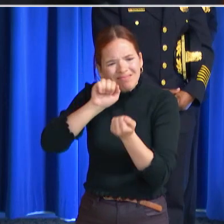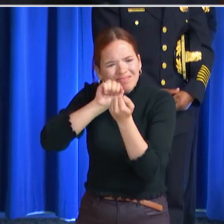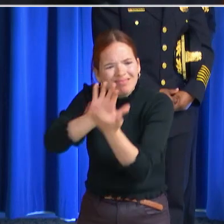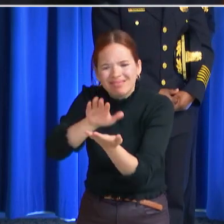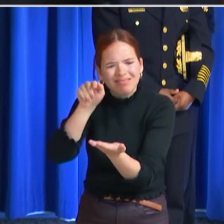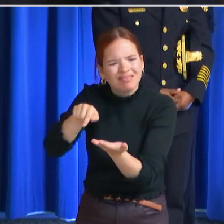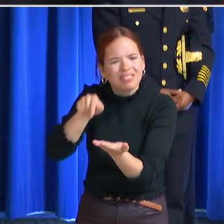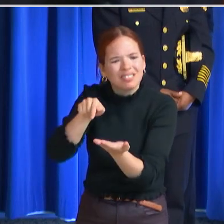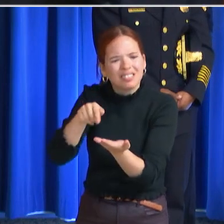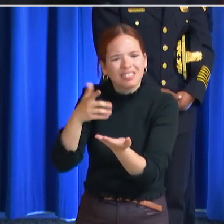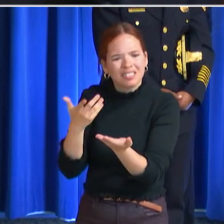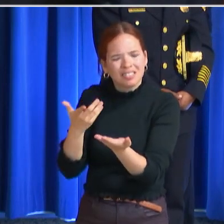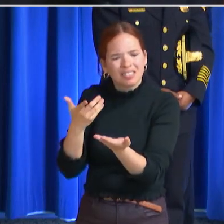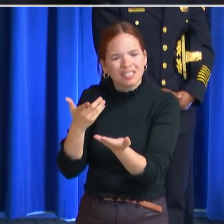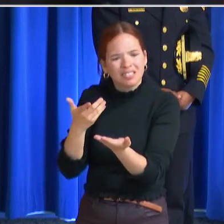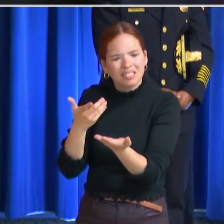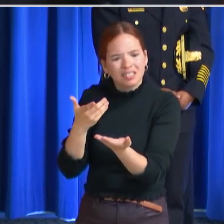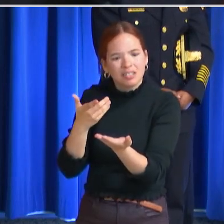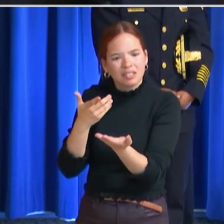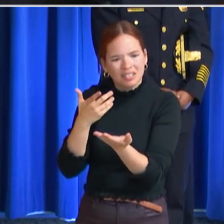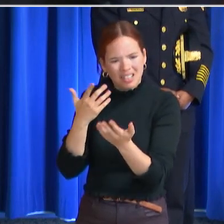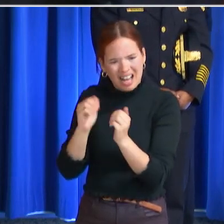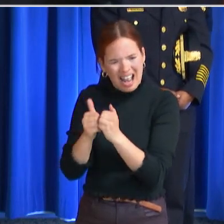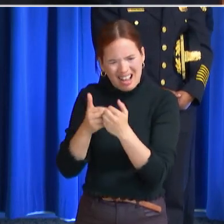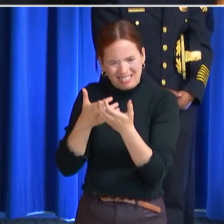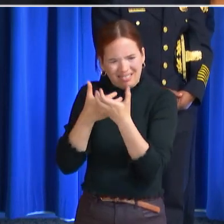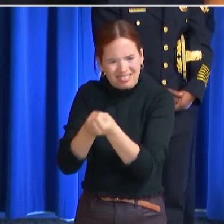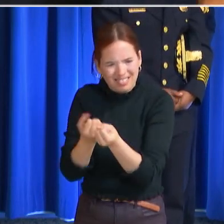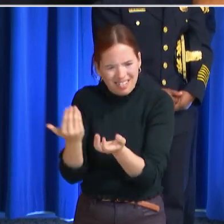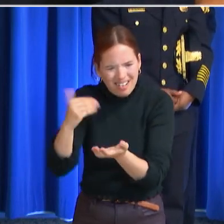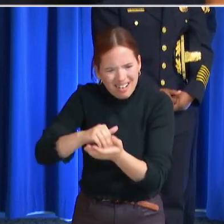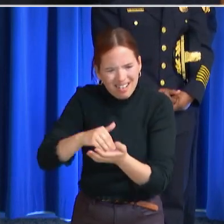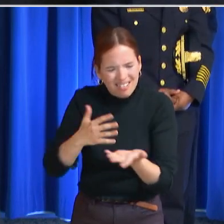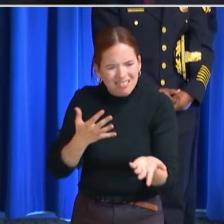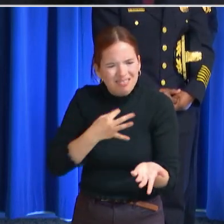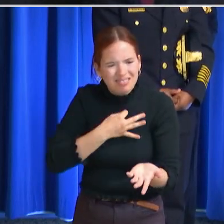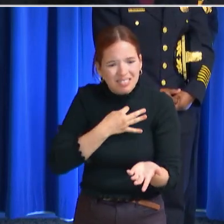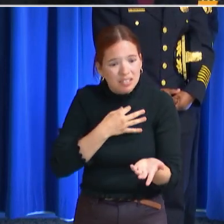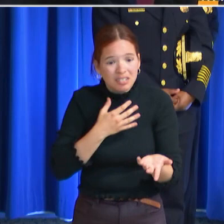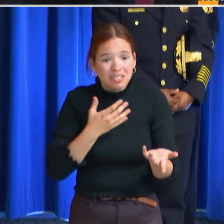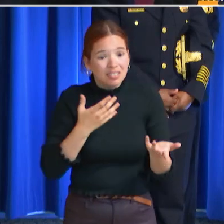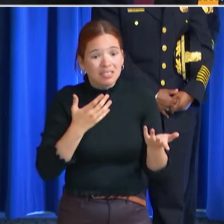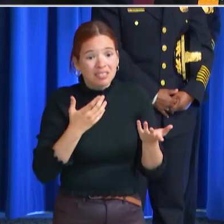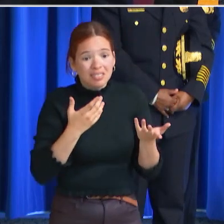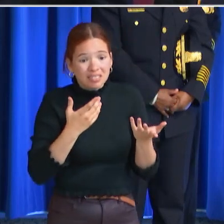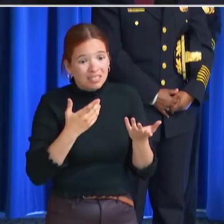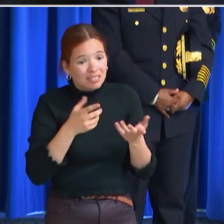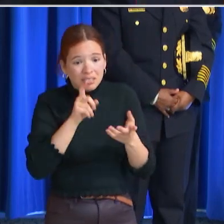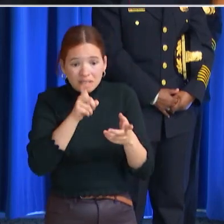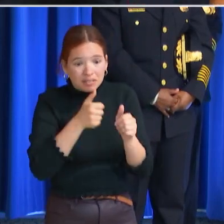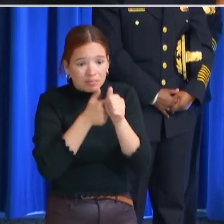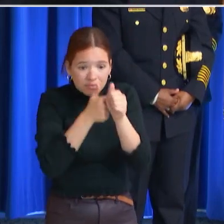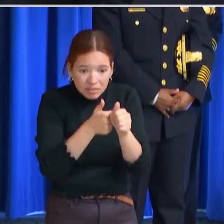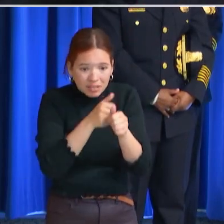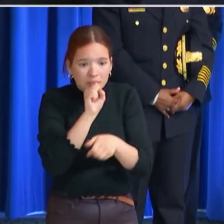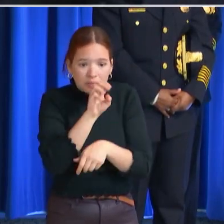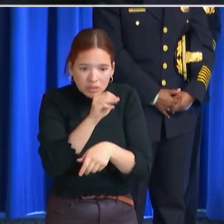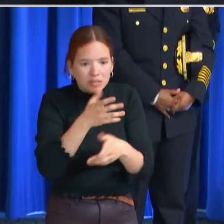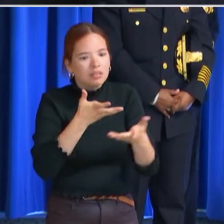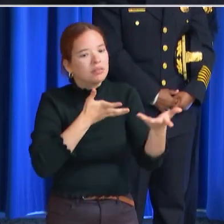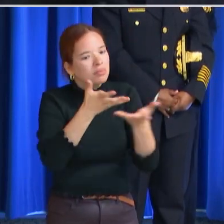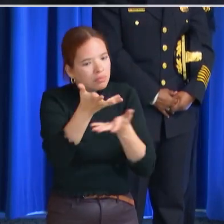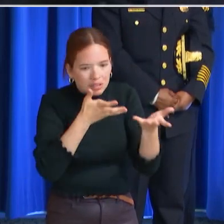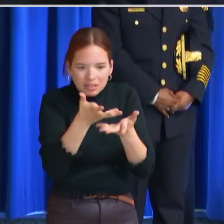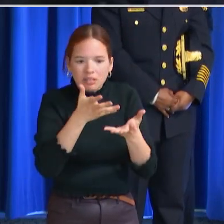all of a sudden build trust again. Please. Well, we're not just starting that today. I'm sure you follow our social media. We're engaging community all over the place.